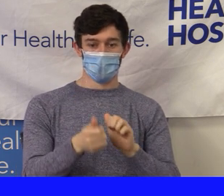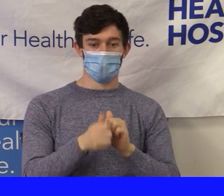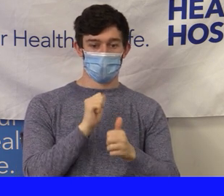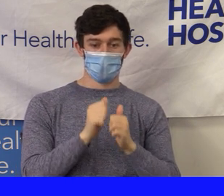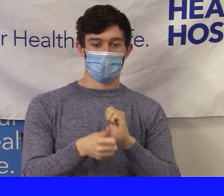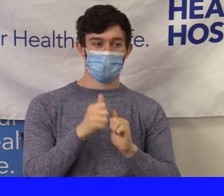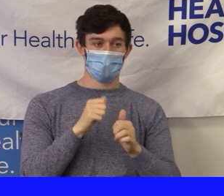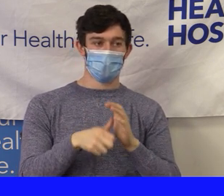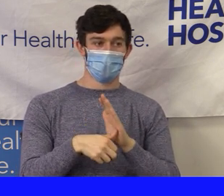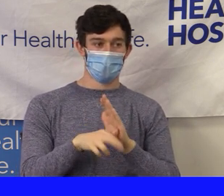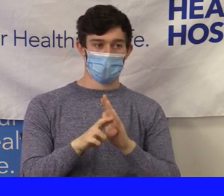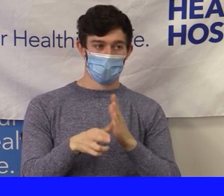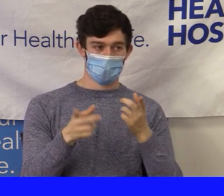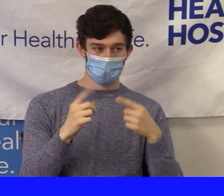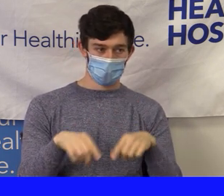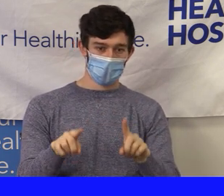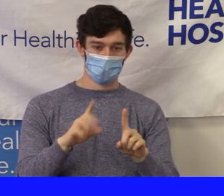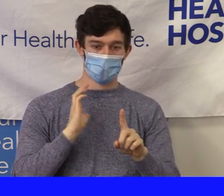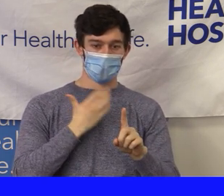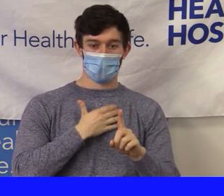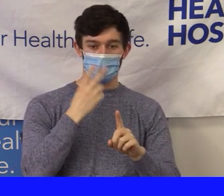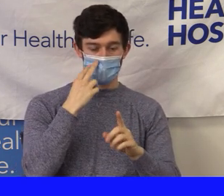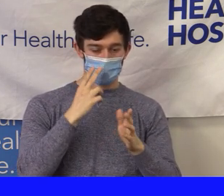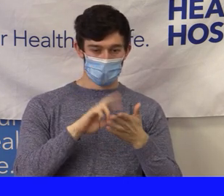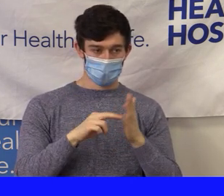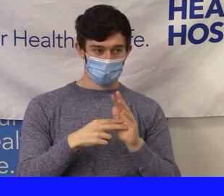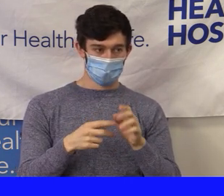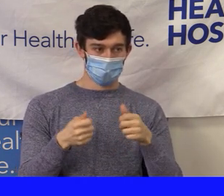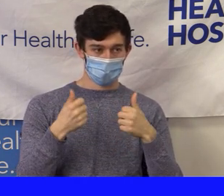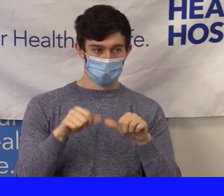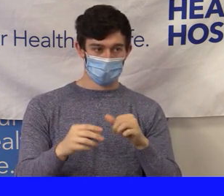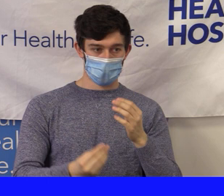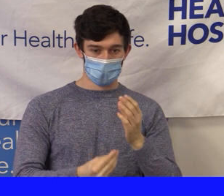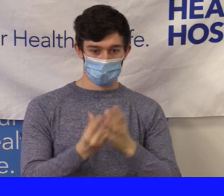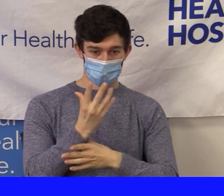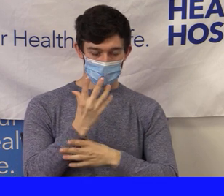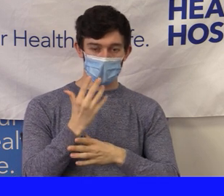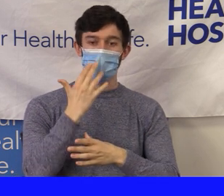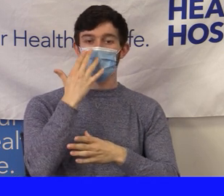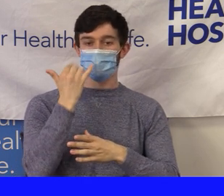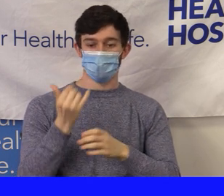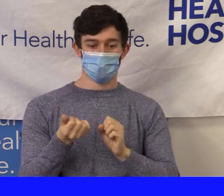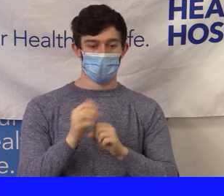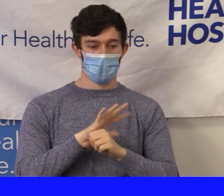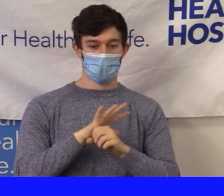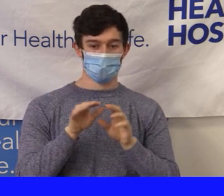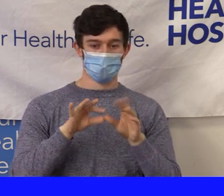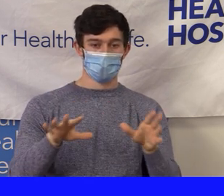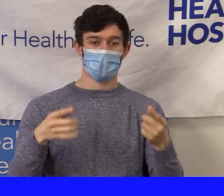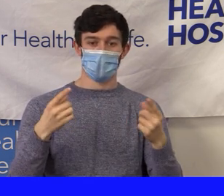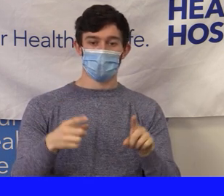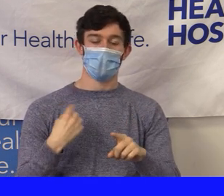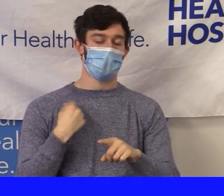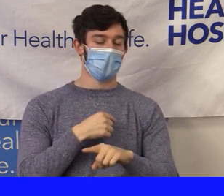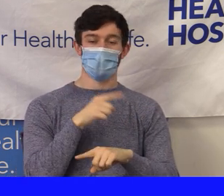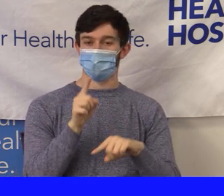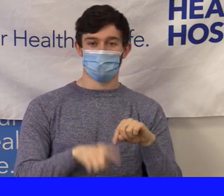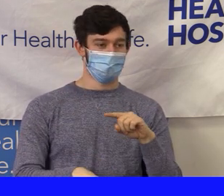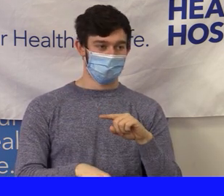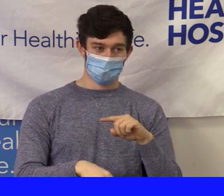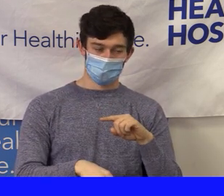review. While it had been our intent to post it in the spring, due to the COVID pandemic, we were not able to do